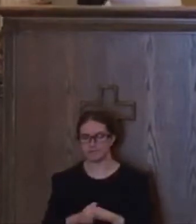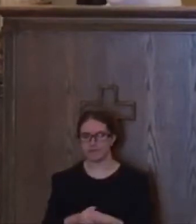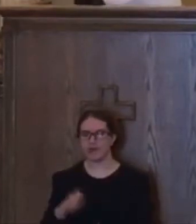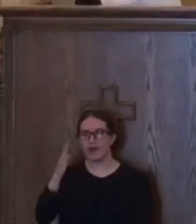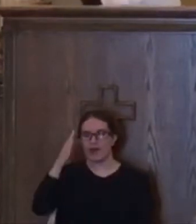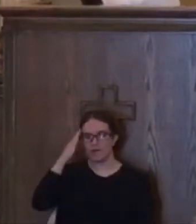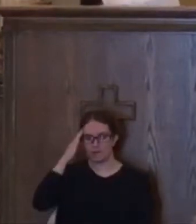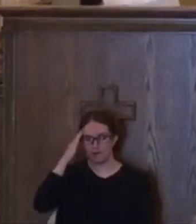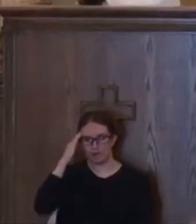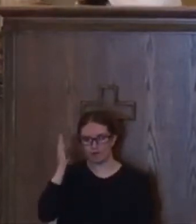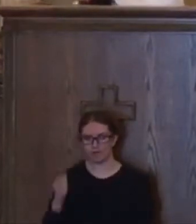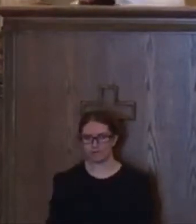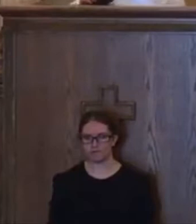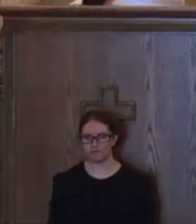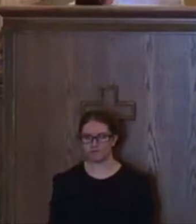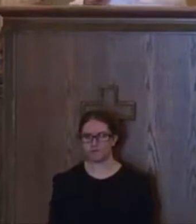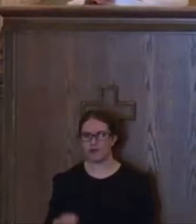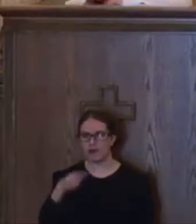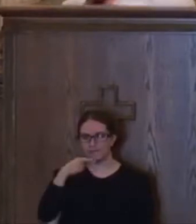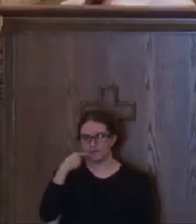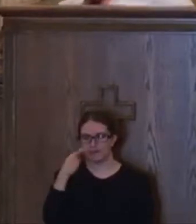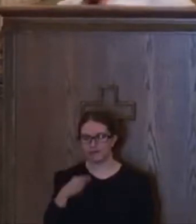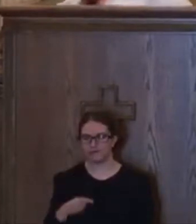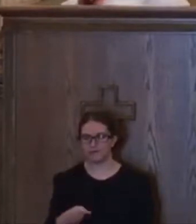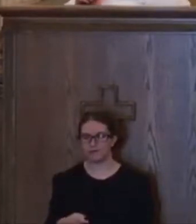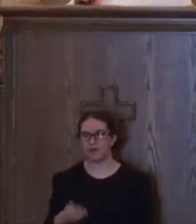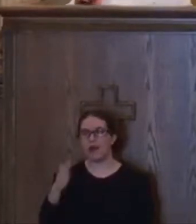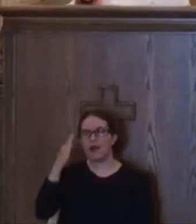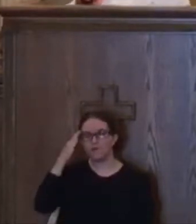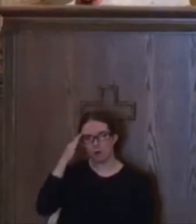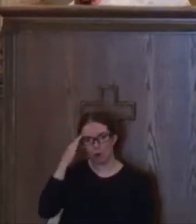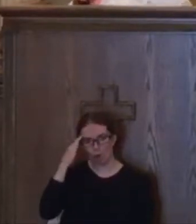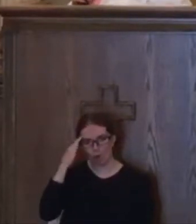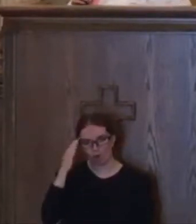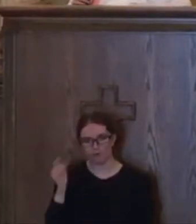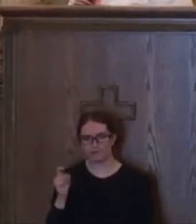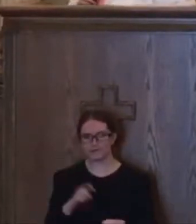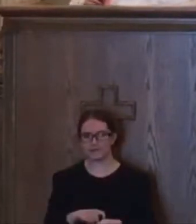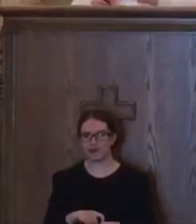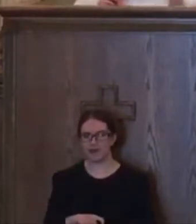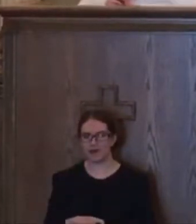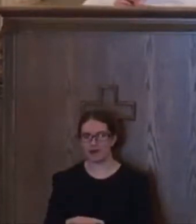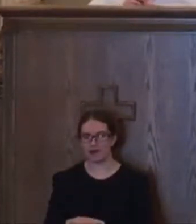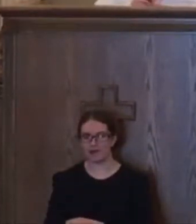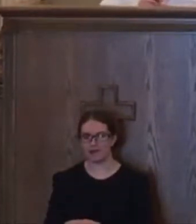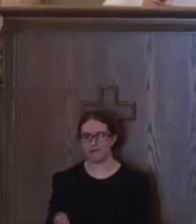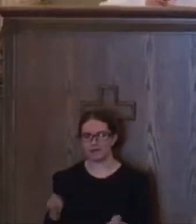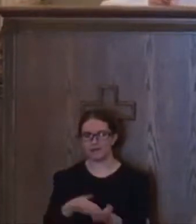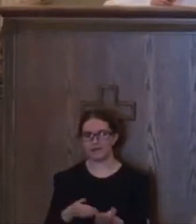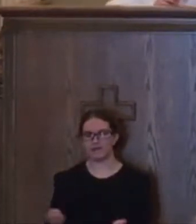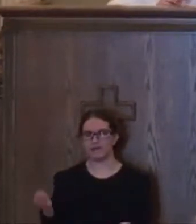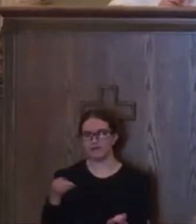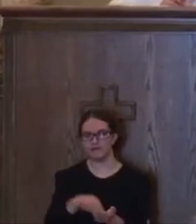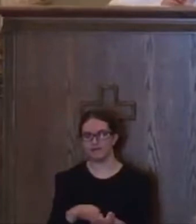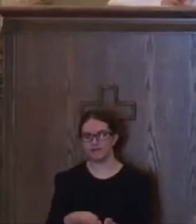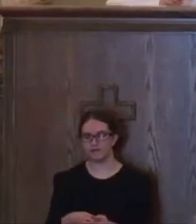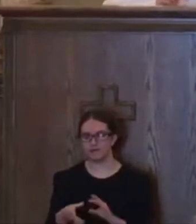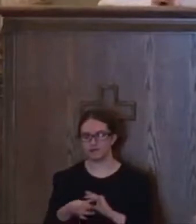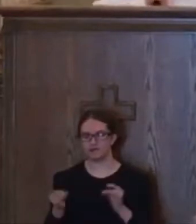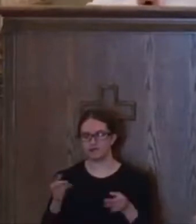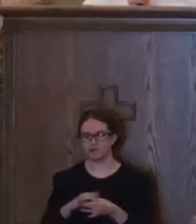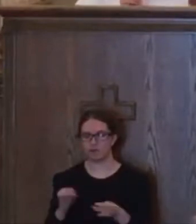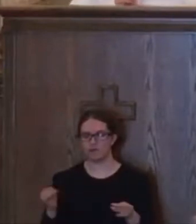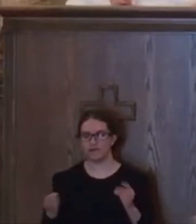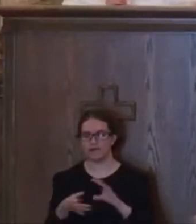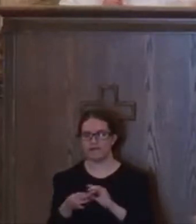he does. And I'm telling you, I know for a fact that he does, time after again, story